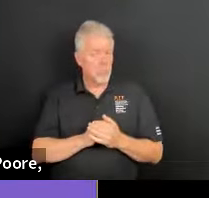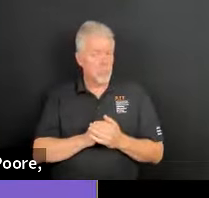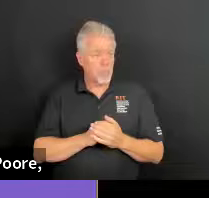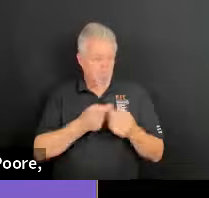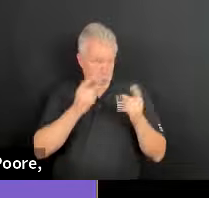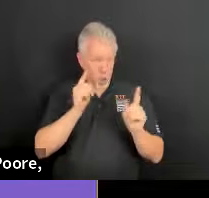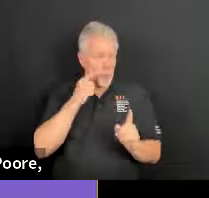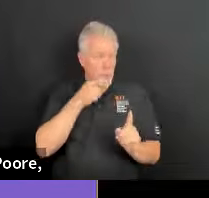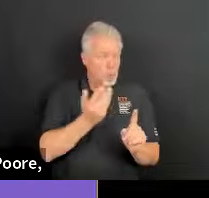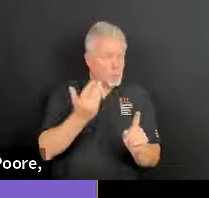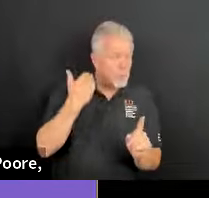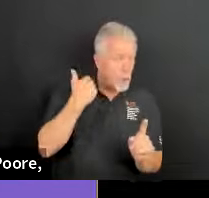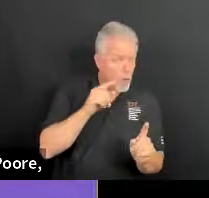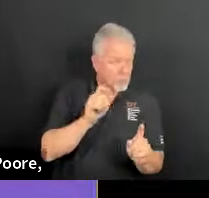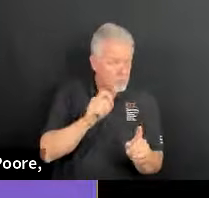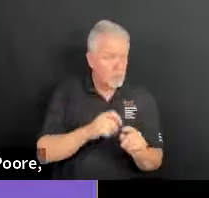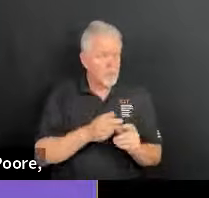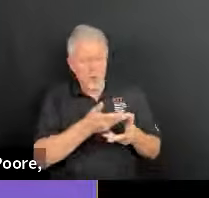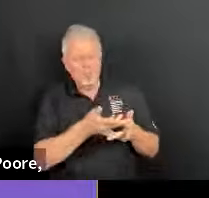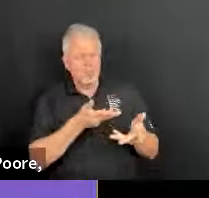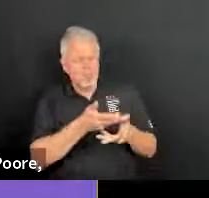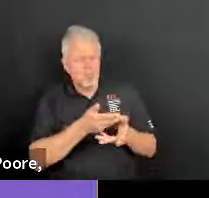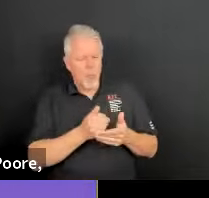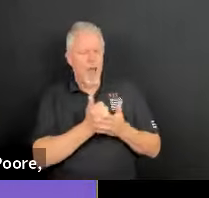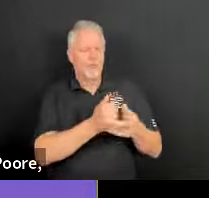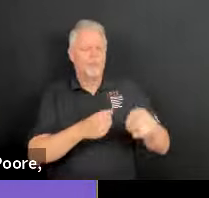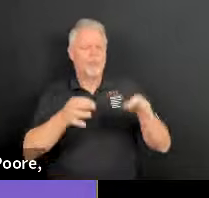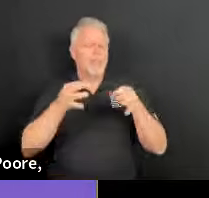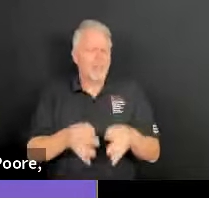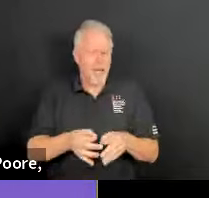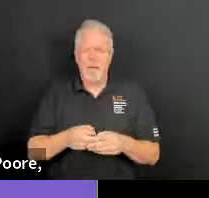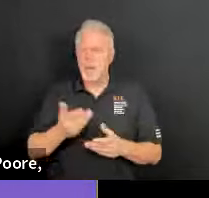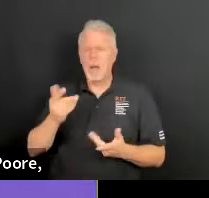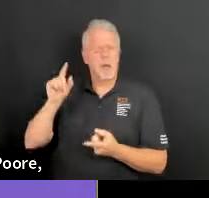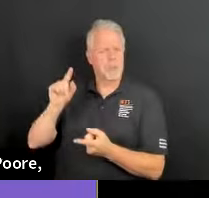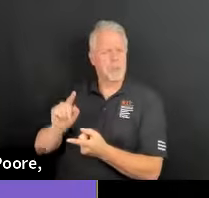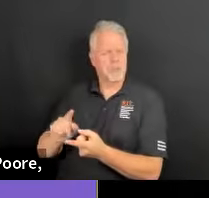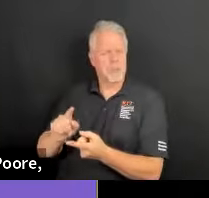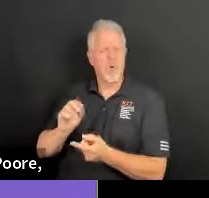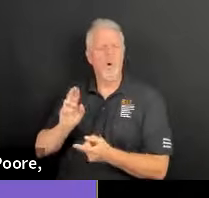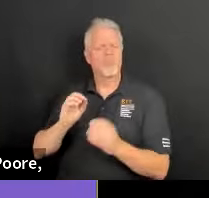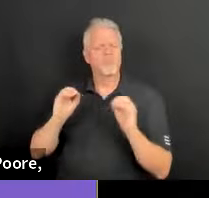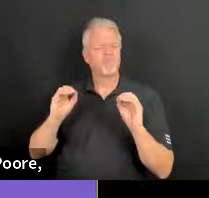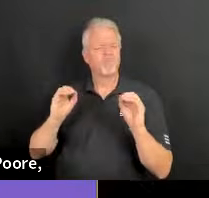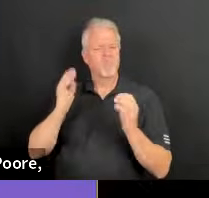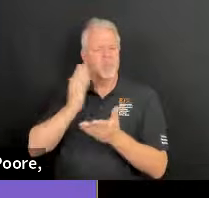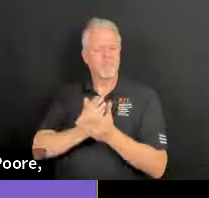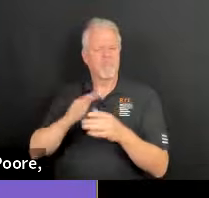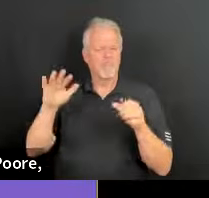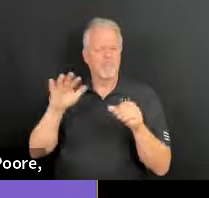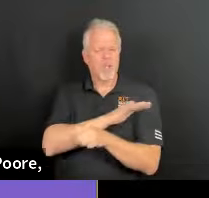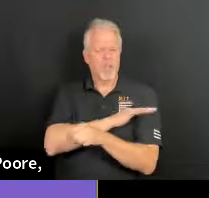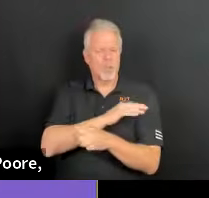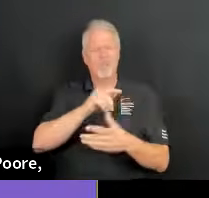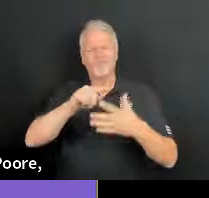We encourage them to use less. We ask them what coping strategies they used in the past.